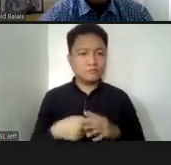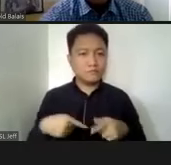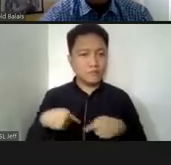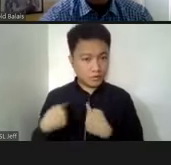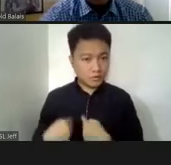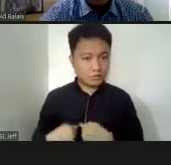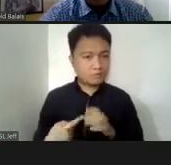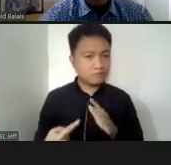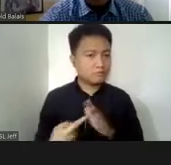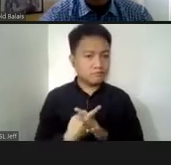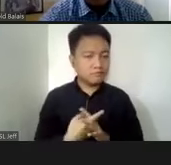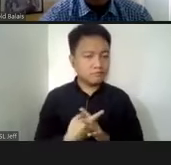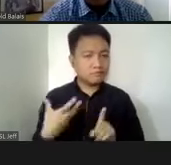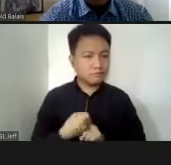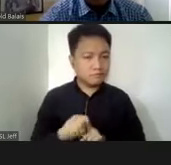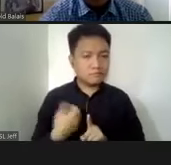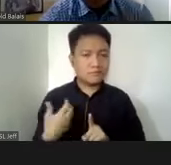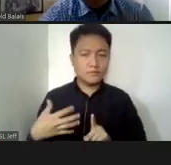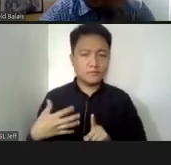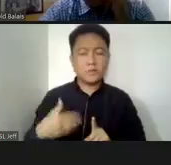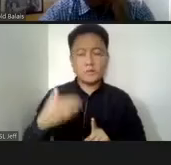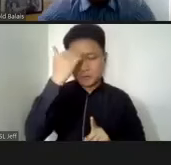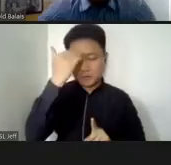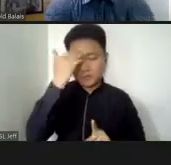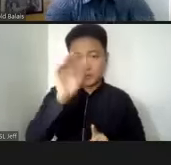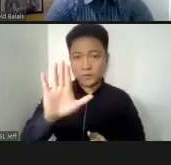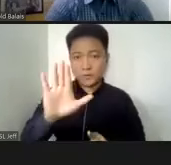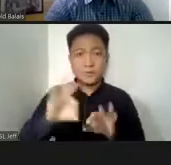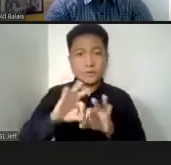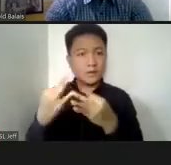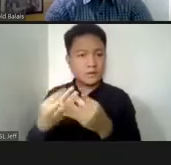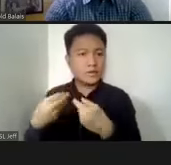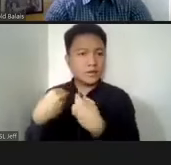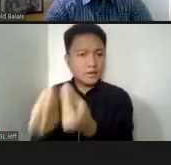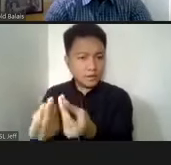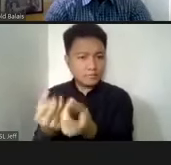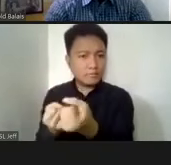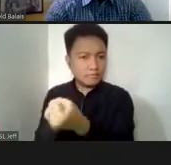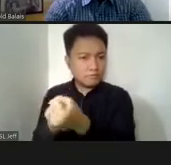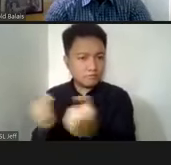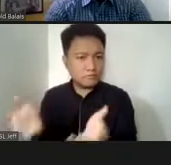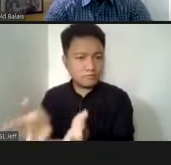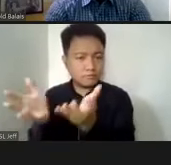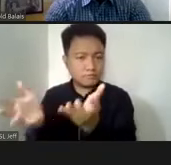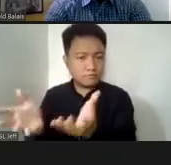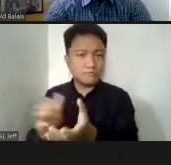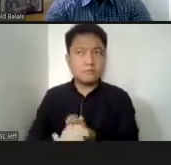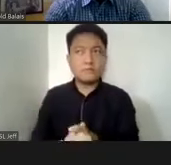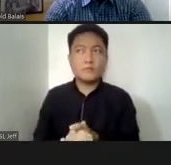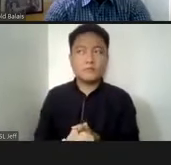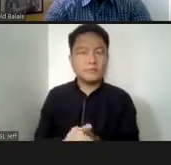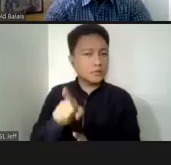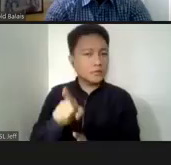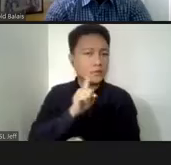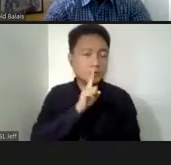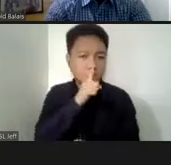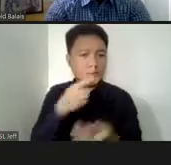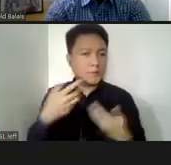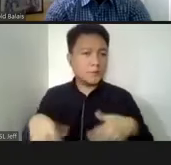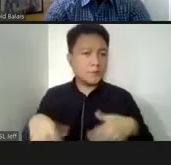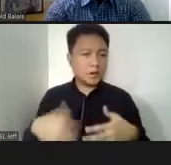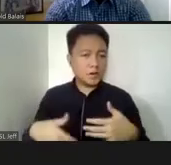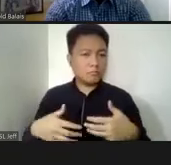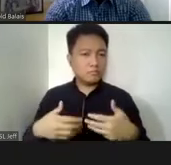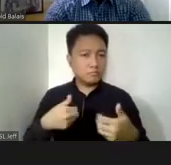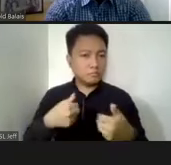but you're such a great athlete. Did you have any idol athletes or people you looked up to in sports while